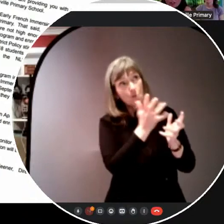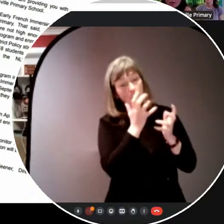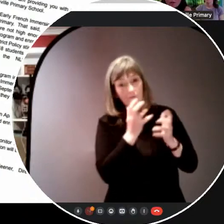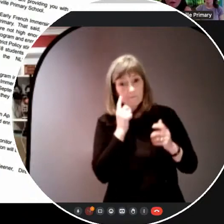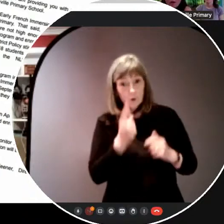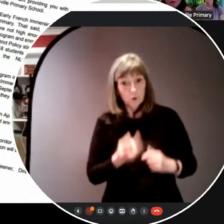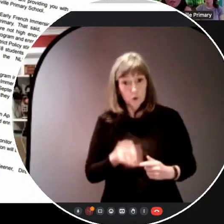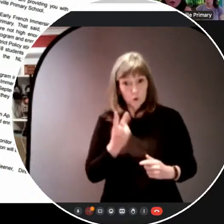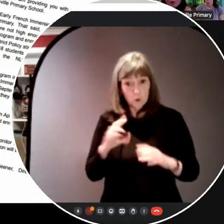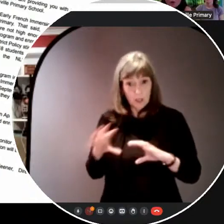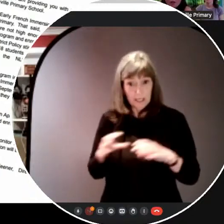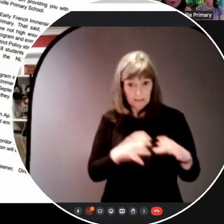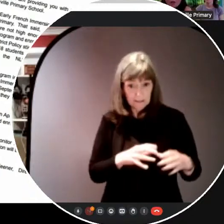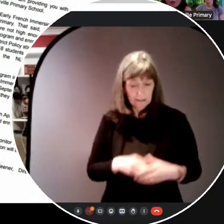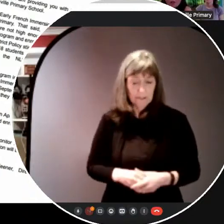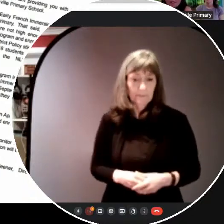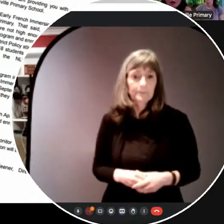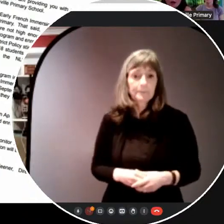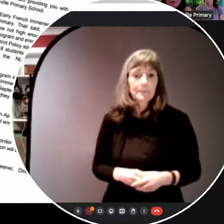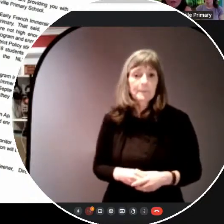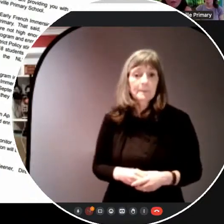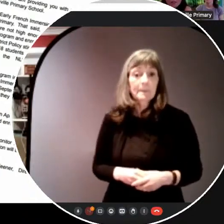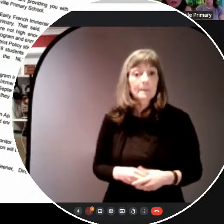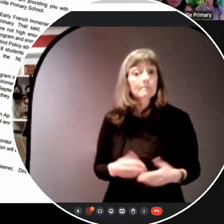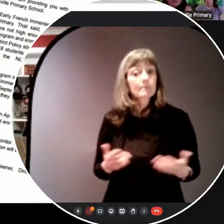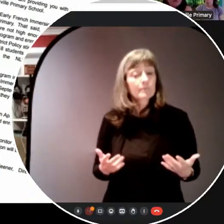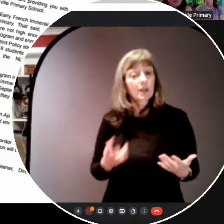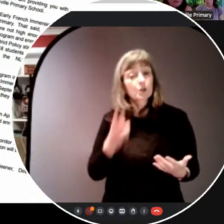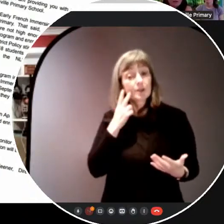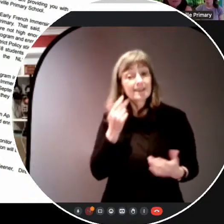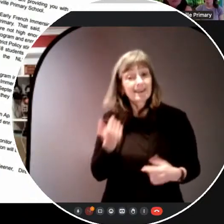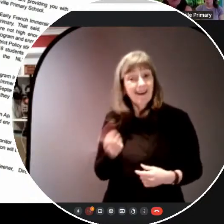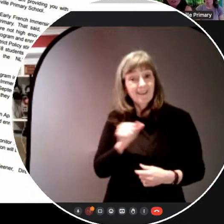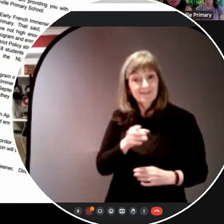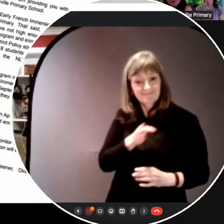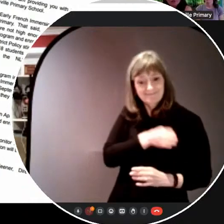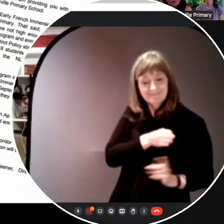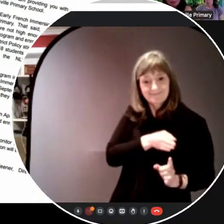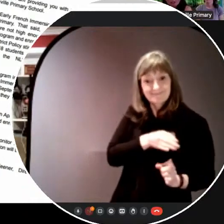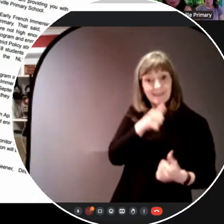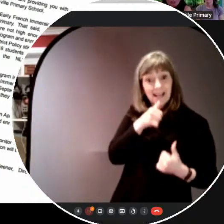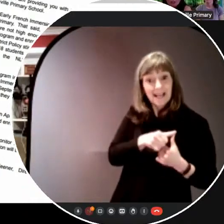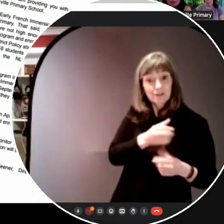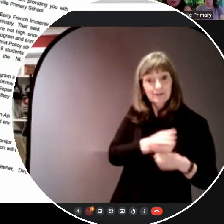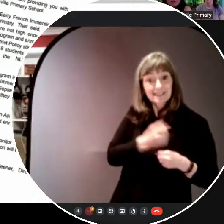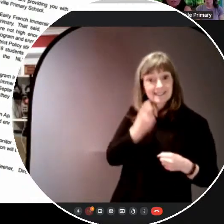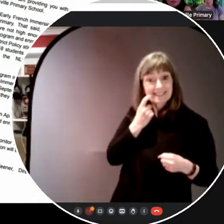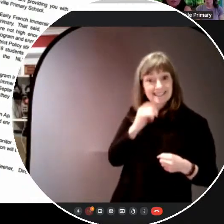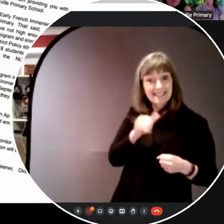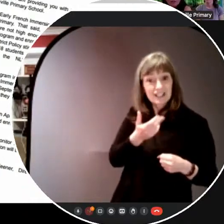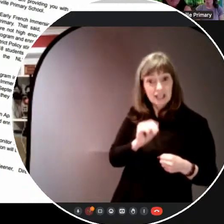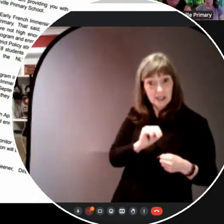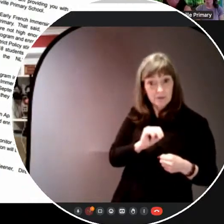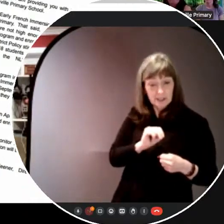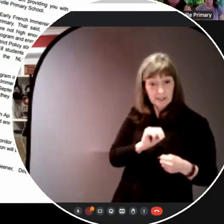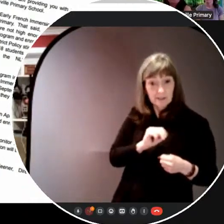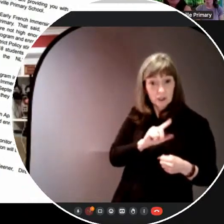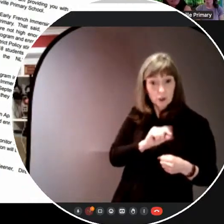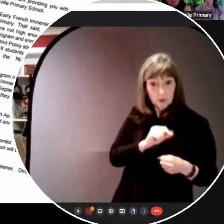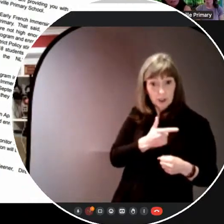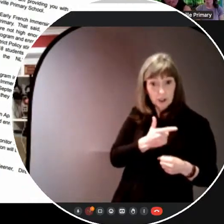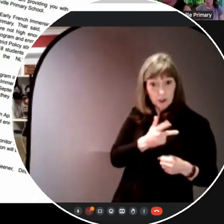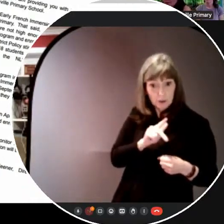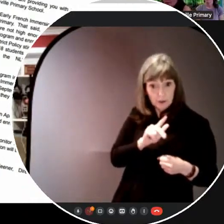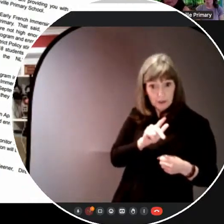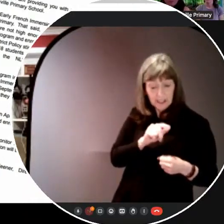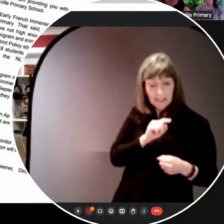French immersion. So you're going to see on the other side is the letter that we received in January of this year, January of 2023. So this